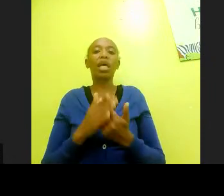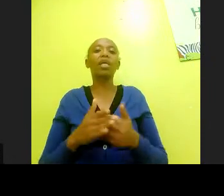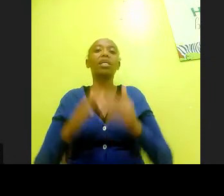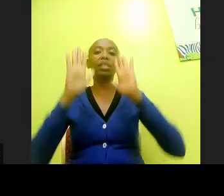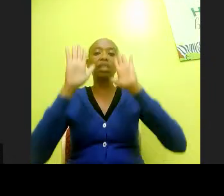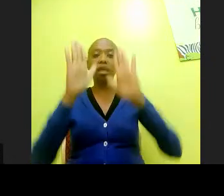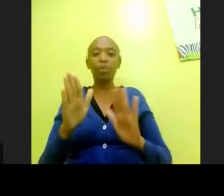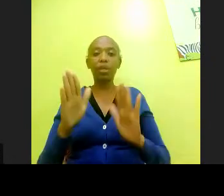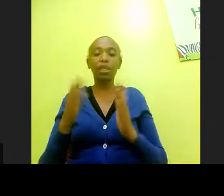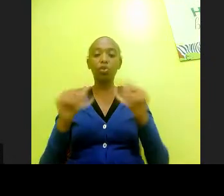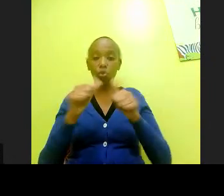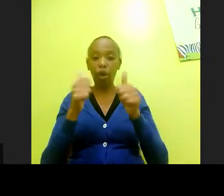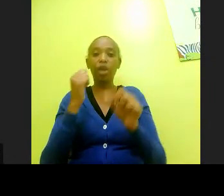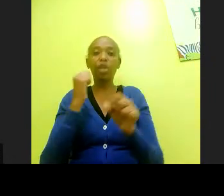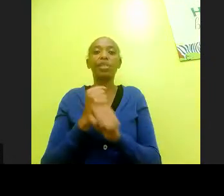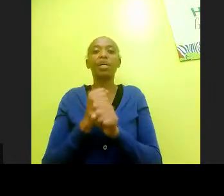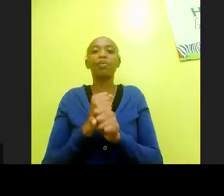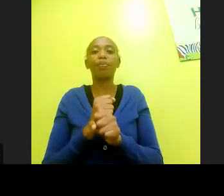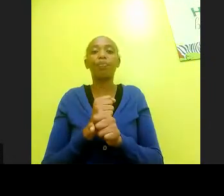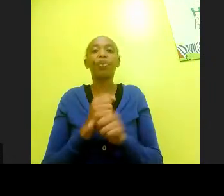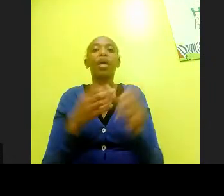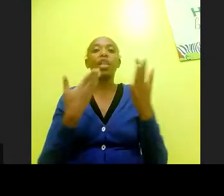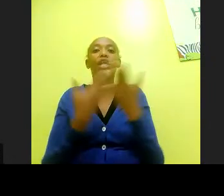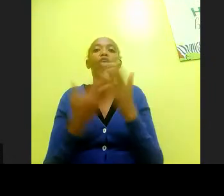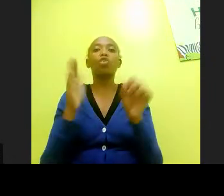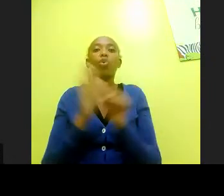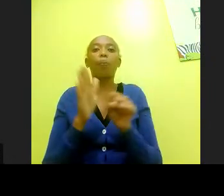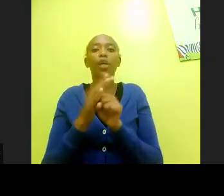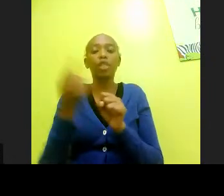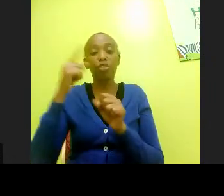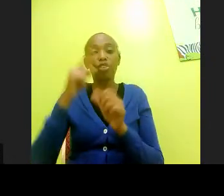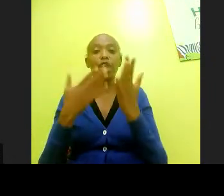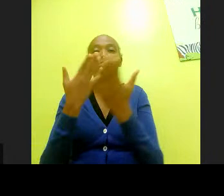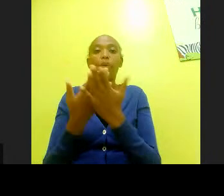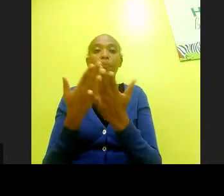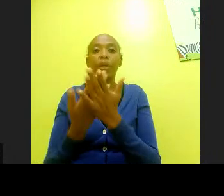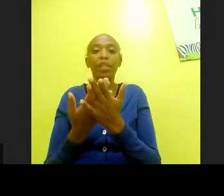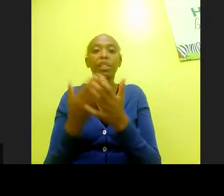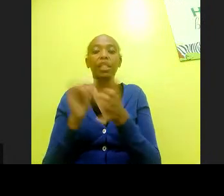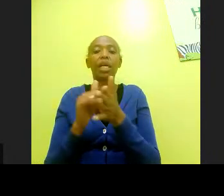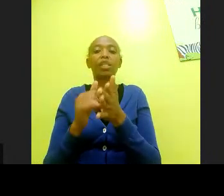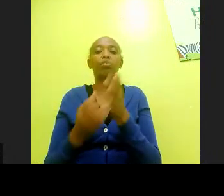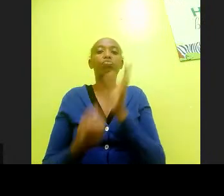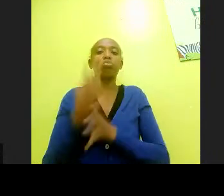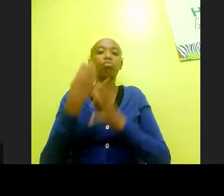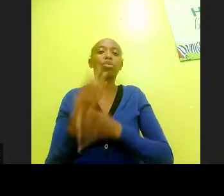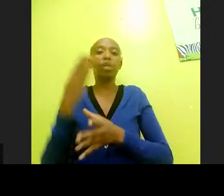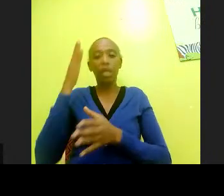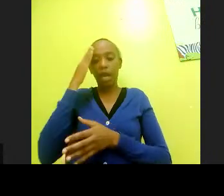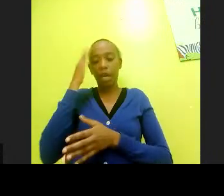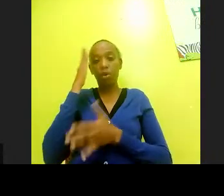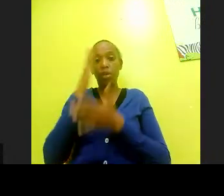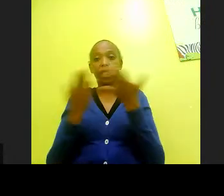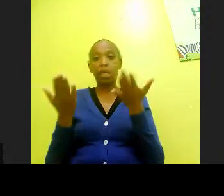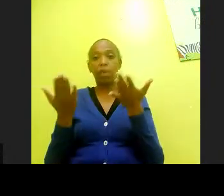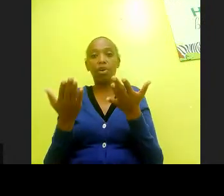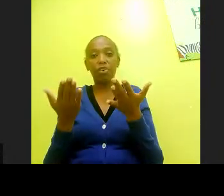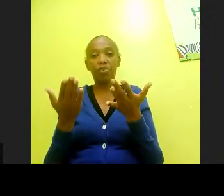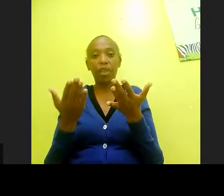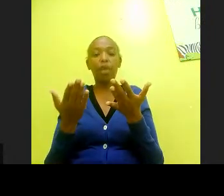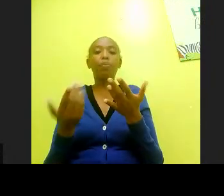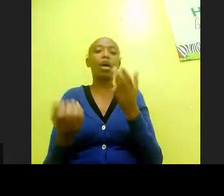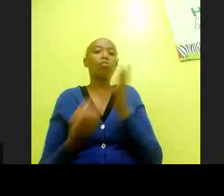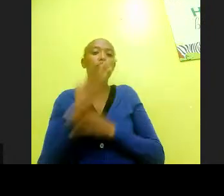Well done. So thank you so much for the comments and the feedback that is coming in. I do note some of them are still coming in,